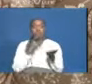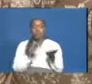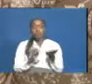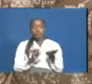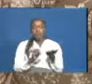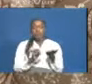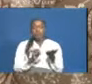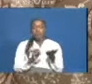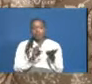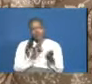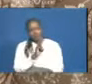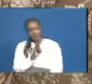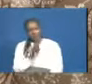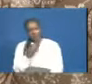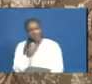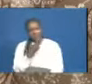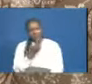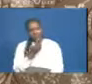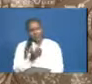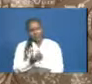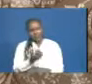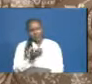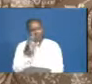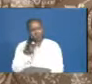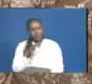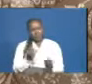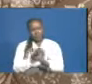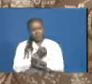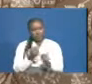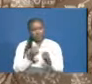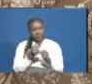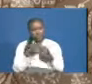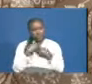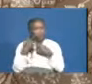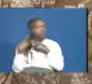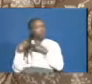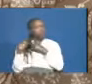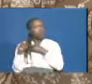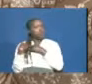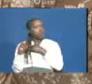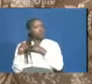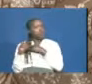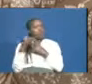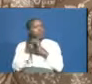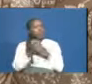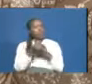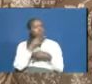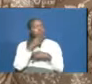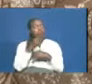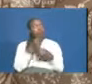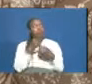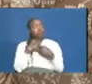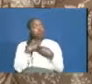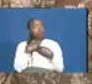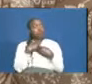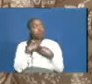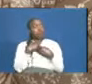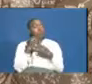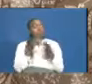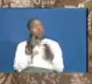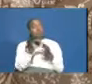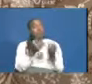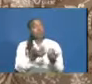they looked at it and saw, now women may not be able to take up the roles that men would take, you know, if there is